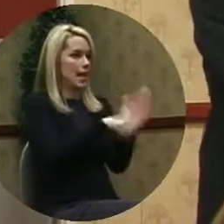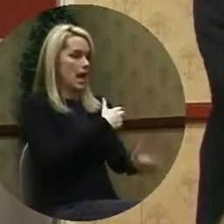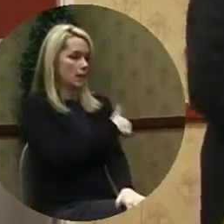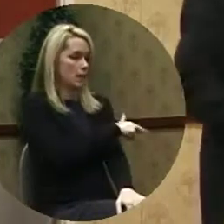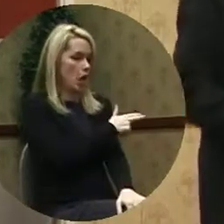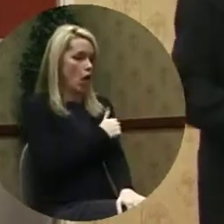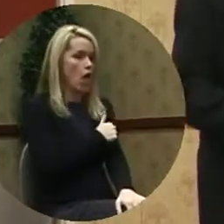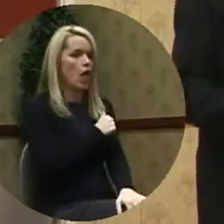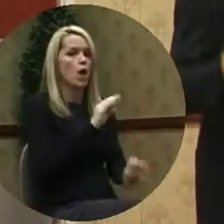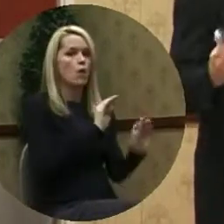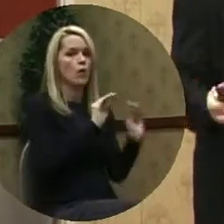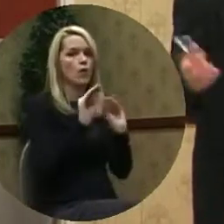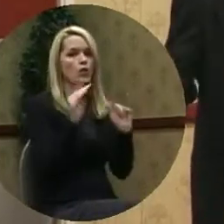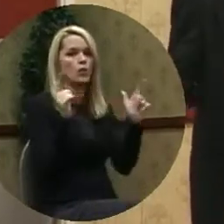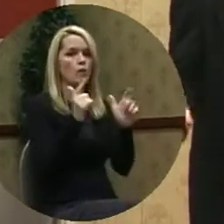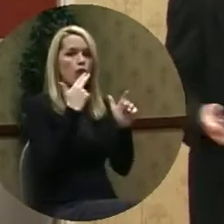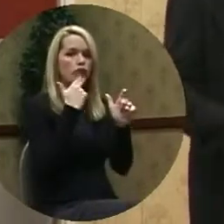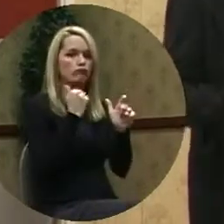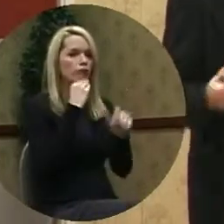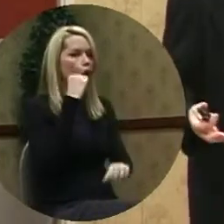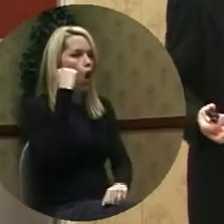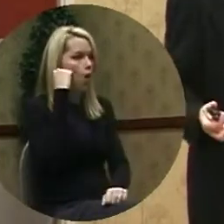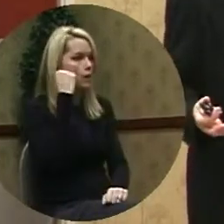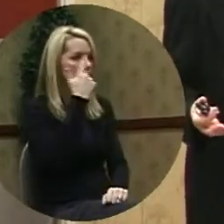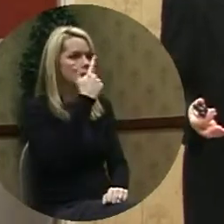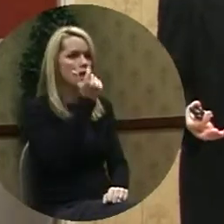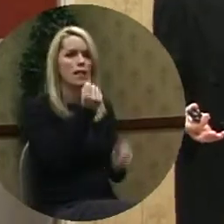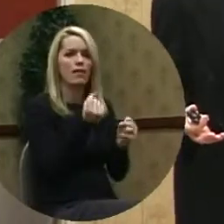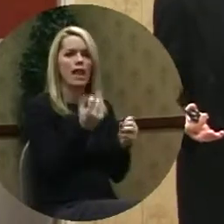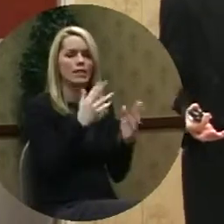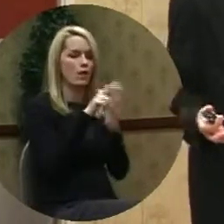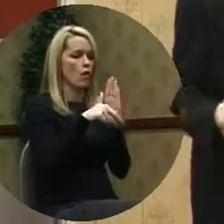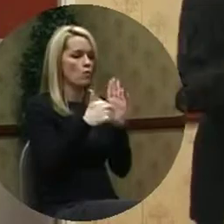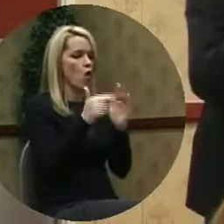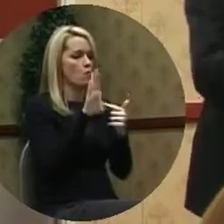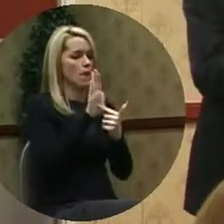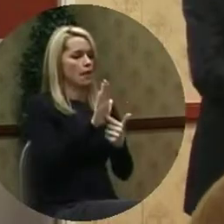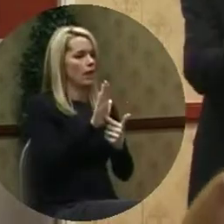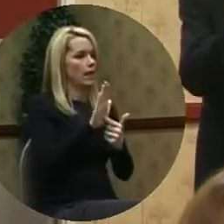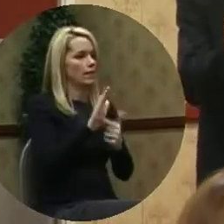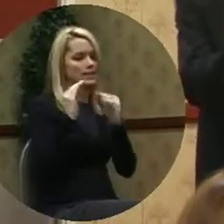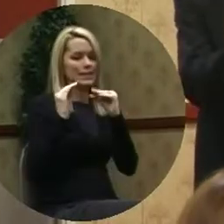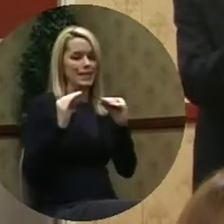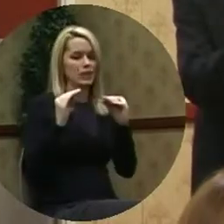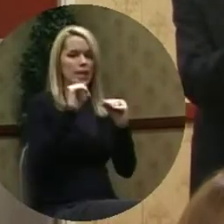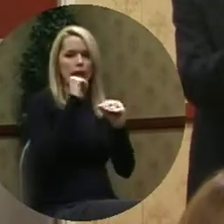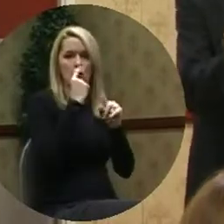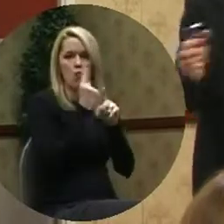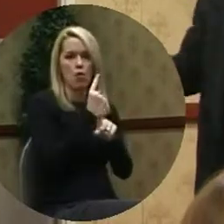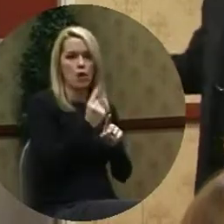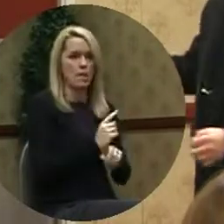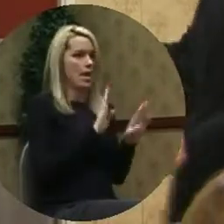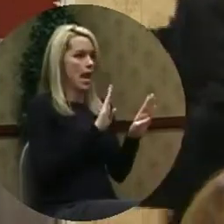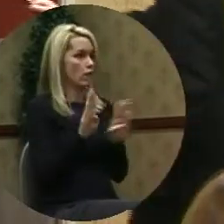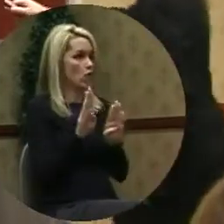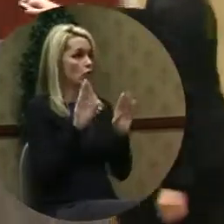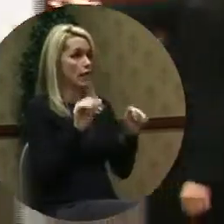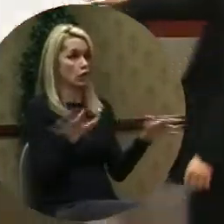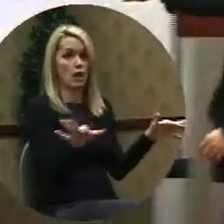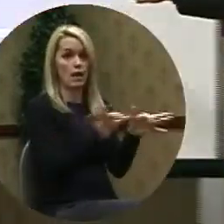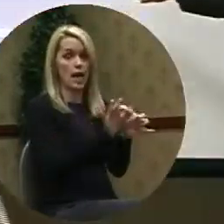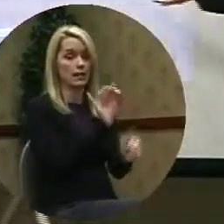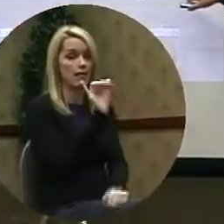and things, because they're getting lots of role modeling of inappropriate behavior. If that's a connection you can make, if you think